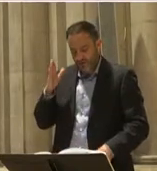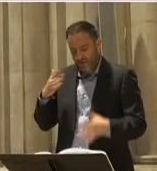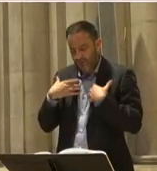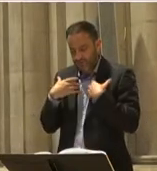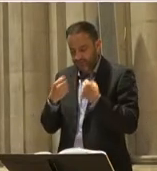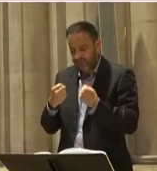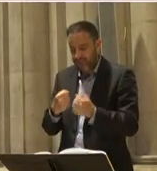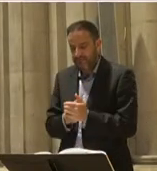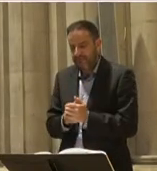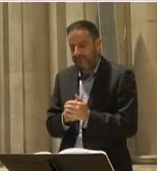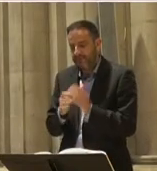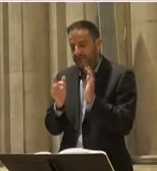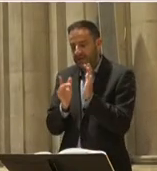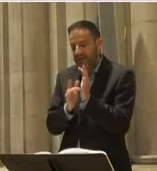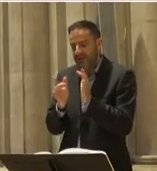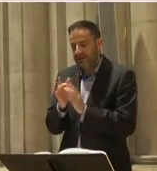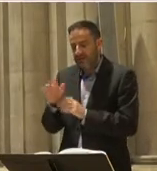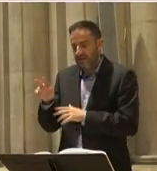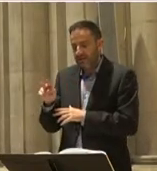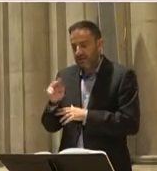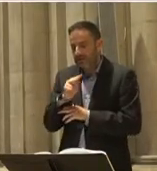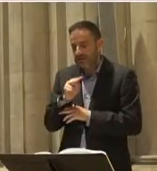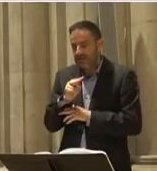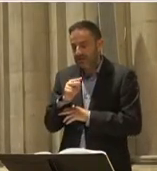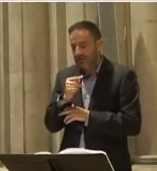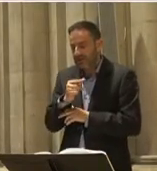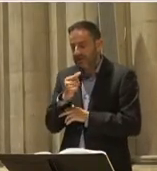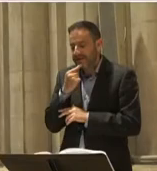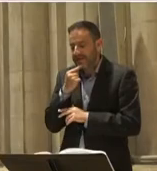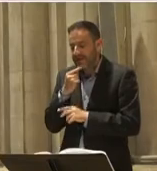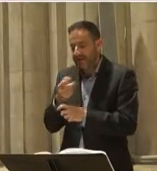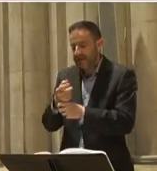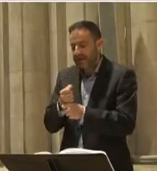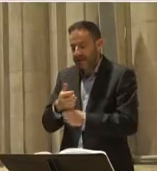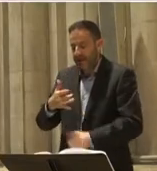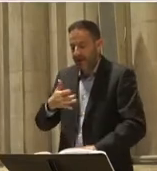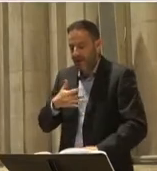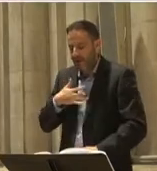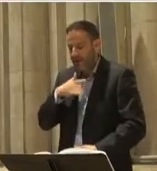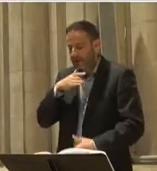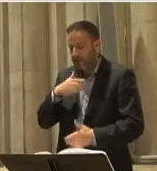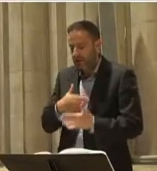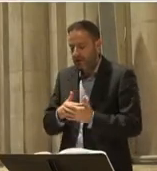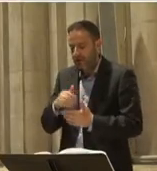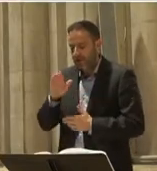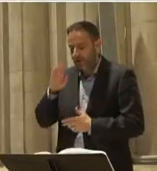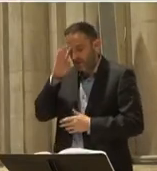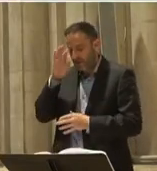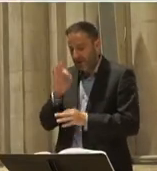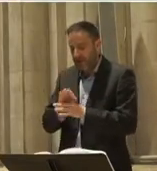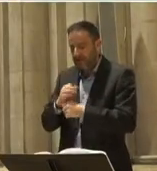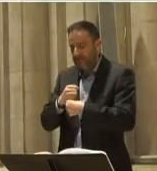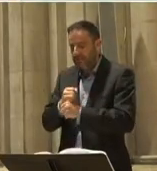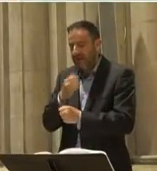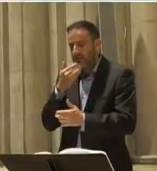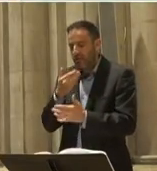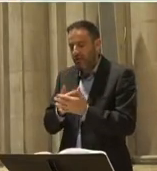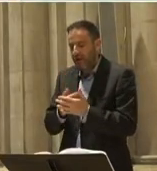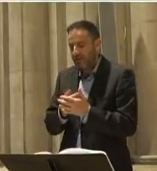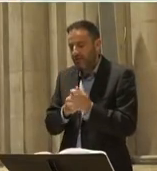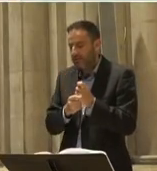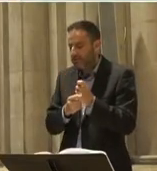well. Jesus turned and seeing her, he said, take heart, daughter, your faith has made you